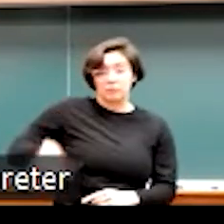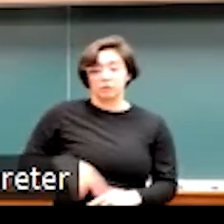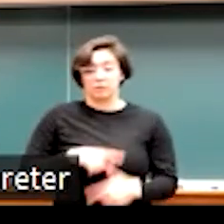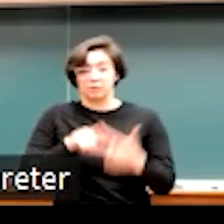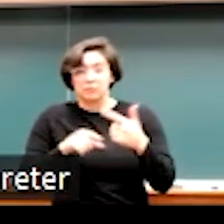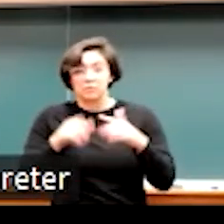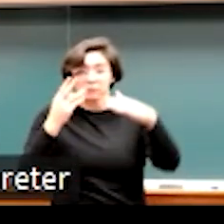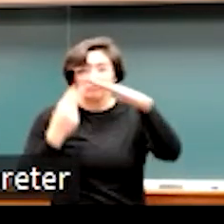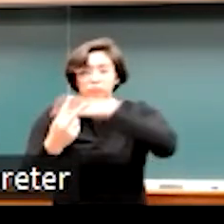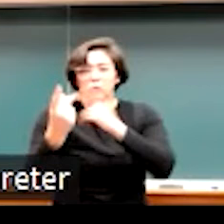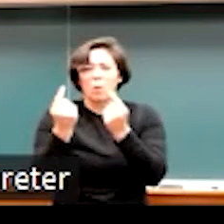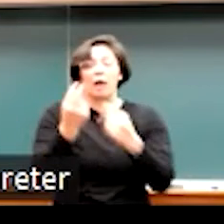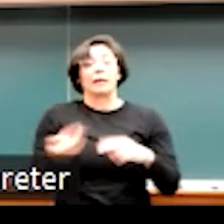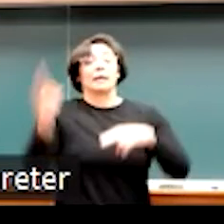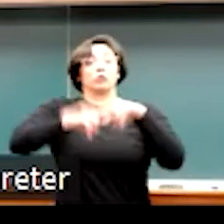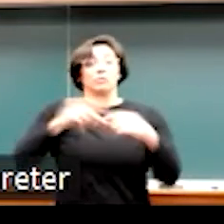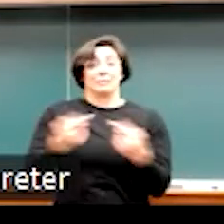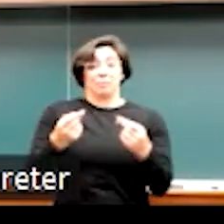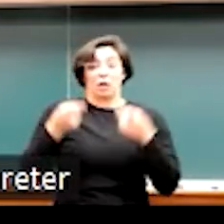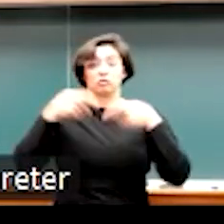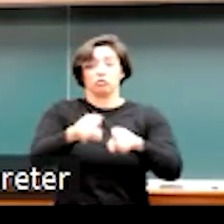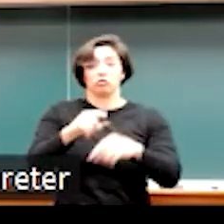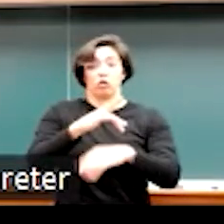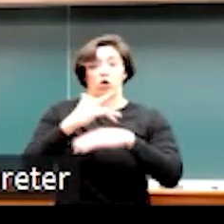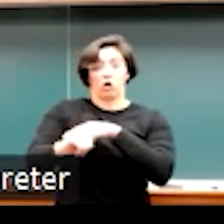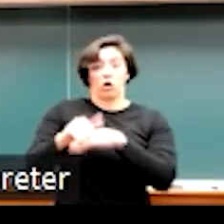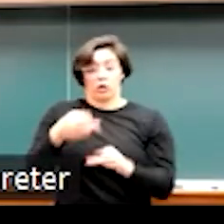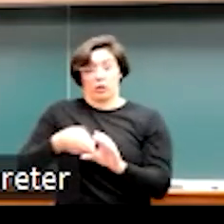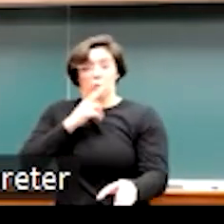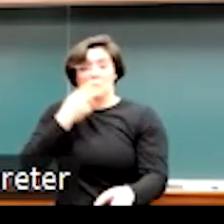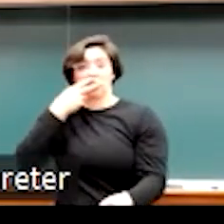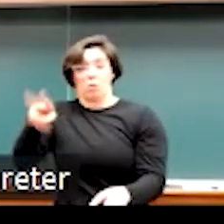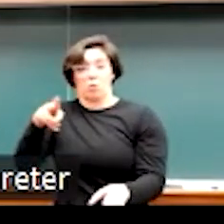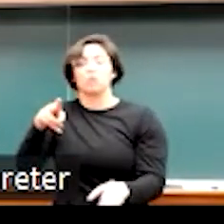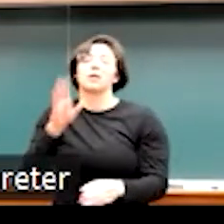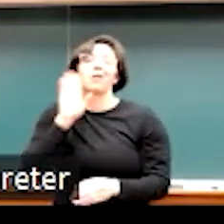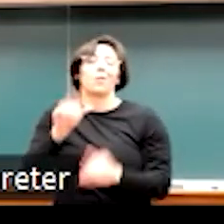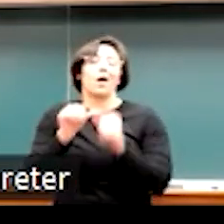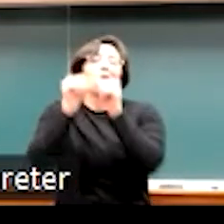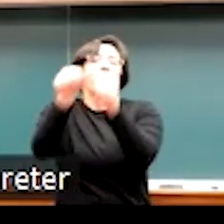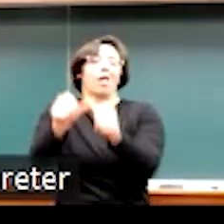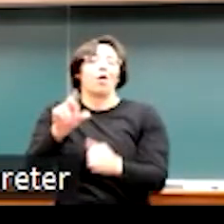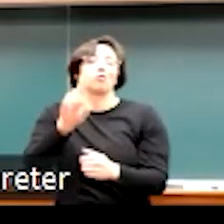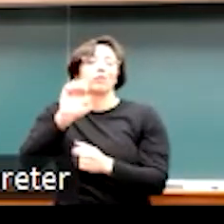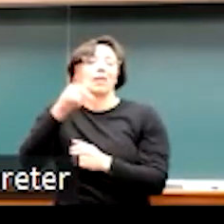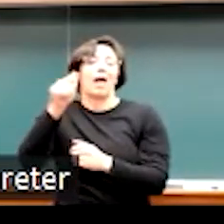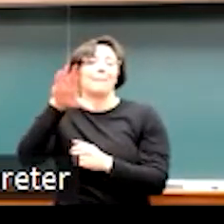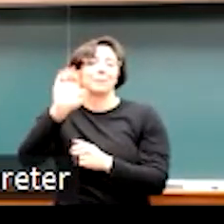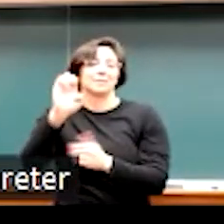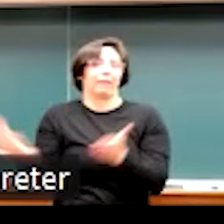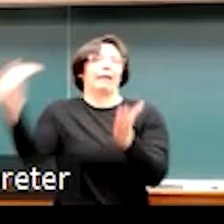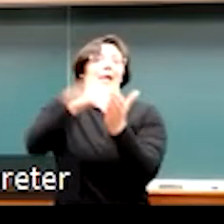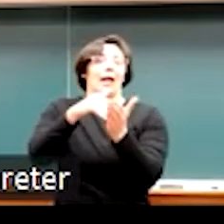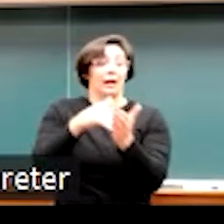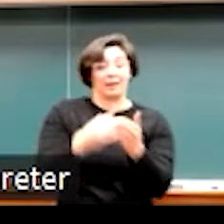outcomes, and that increased pain during the early stages of quitting smoking could very well precipitate relapse, right? You're getting